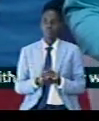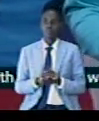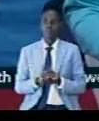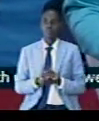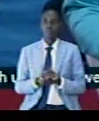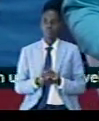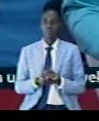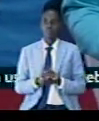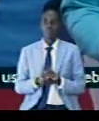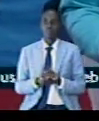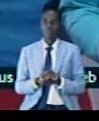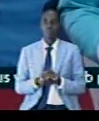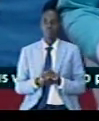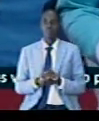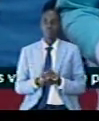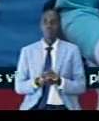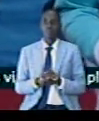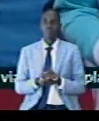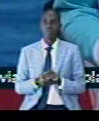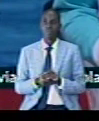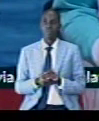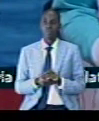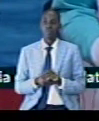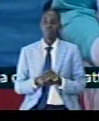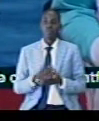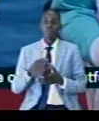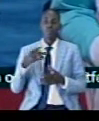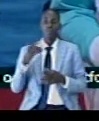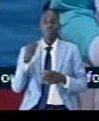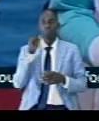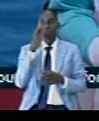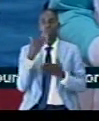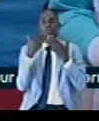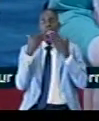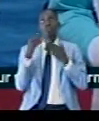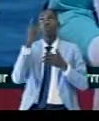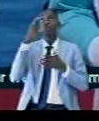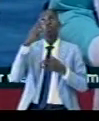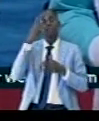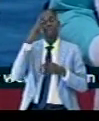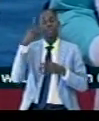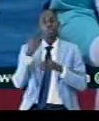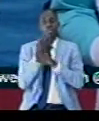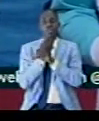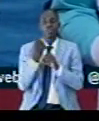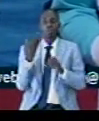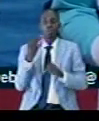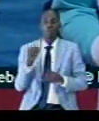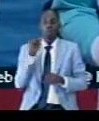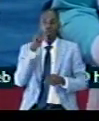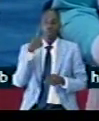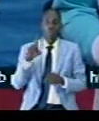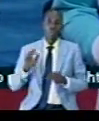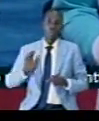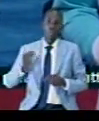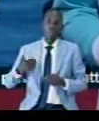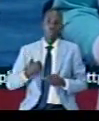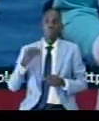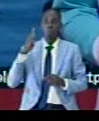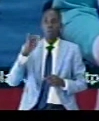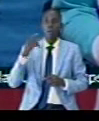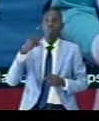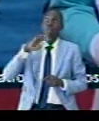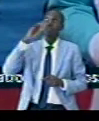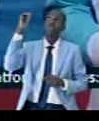Atoshin group of districts. I thank the Lord for the salvation of my soul. By the grace of God,